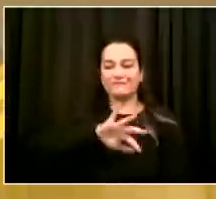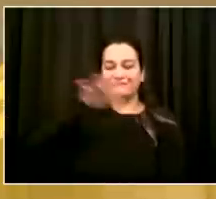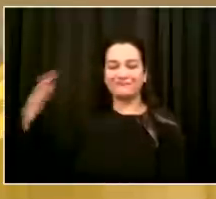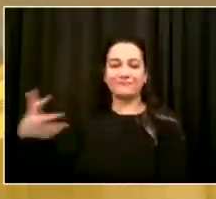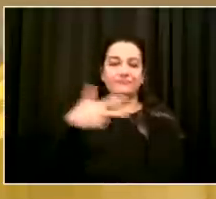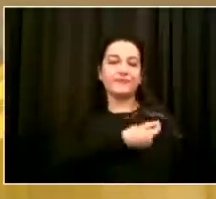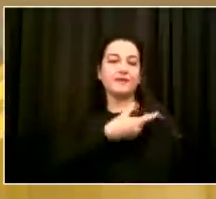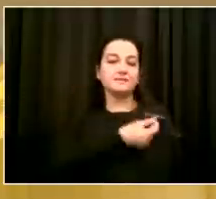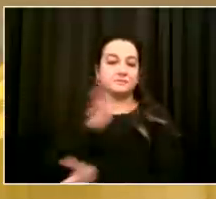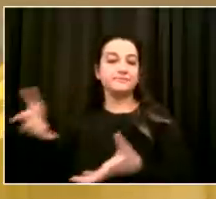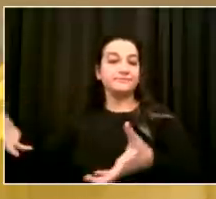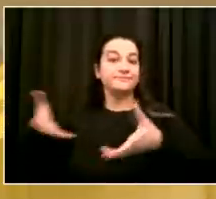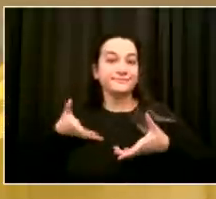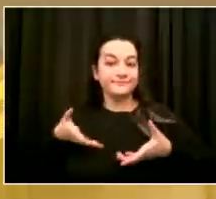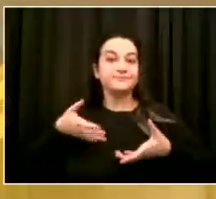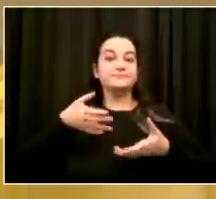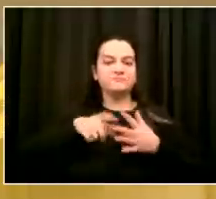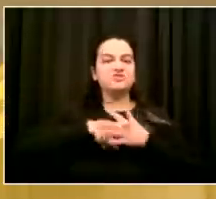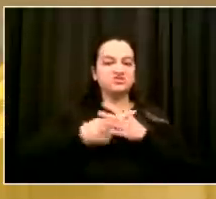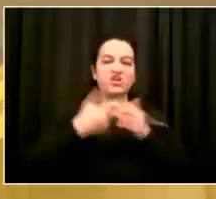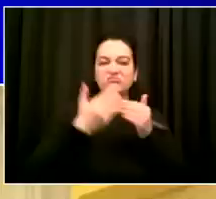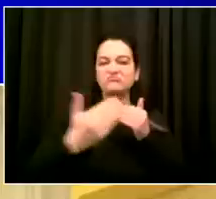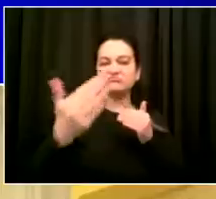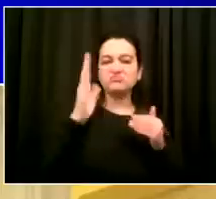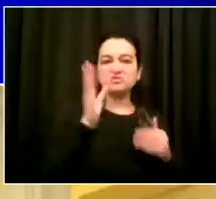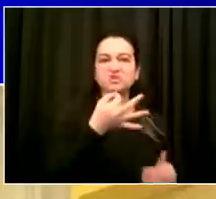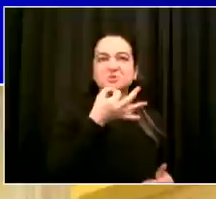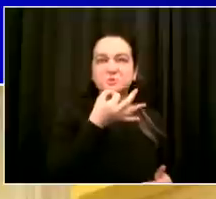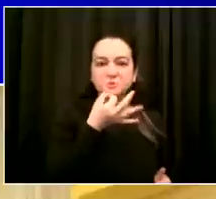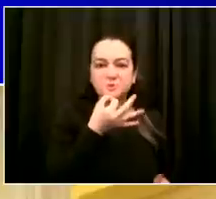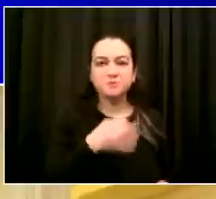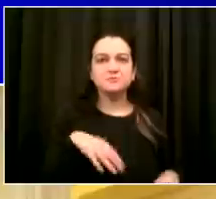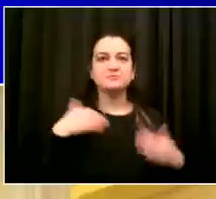We're happy to support your effort, and